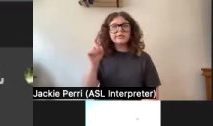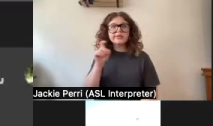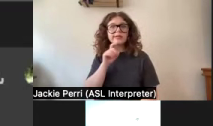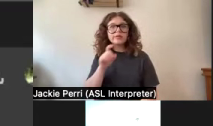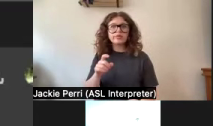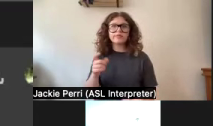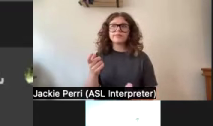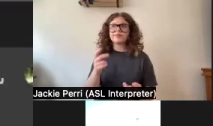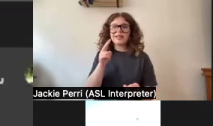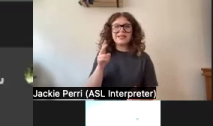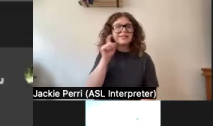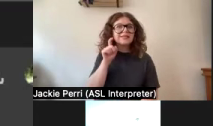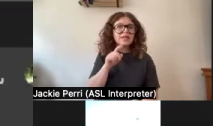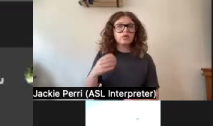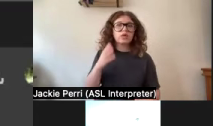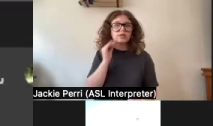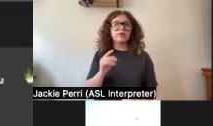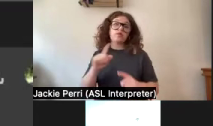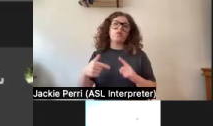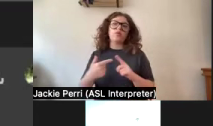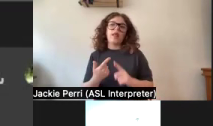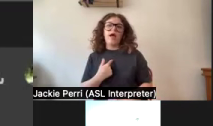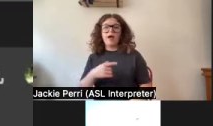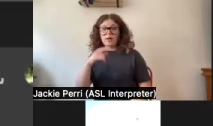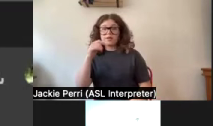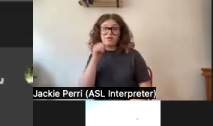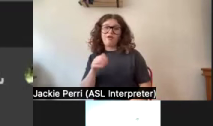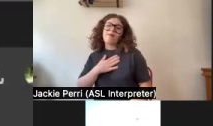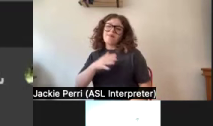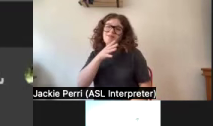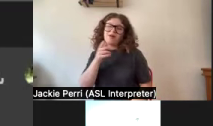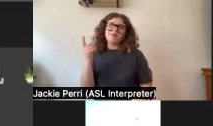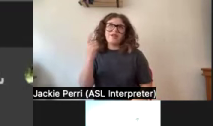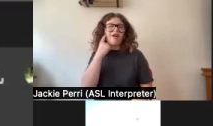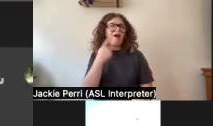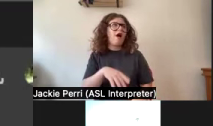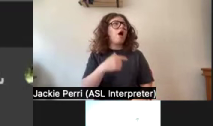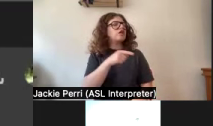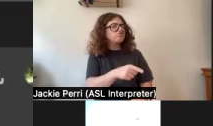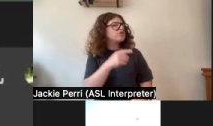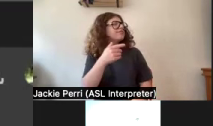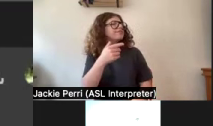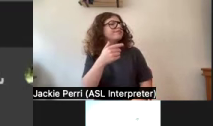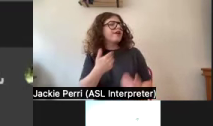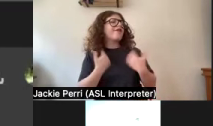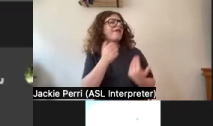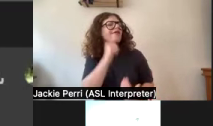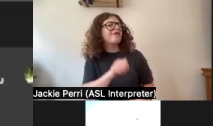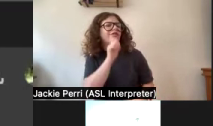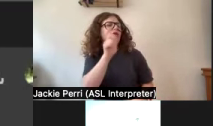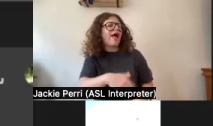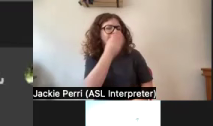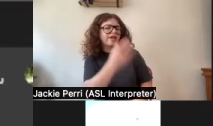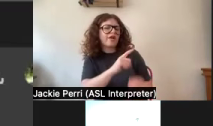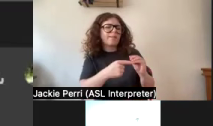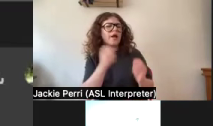experiences. mamá When I was a pensaba, ay, girl, esta niña well, my está mom thought, chiquita, todavía oh, no le she's a debo young de girl. decir I should cuándo not be le va a telling bajar her su anything about her menstruación. period. Yo tenía miedo I